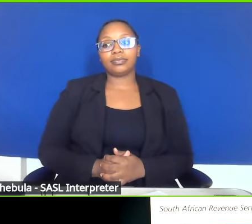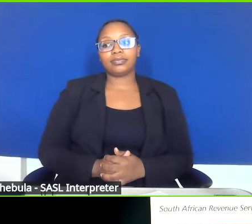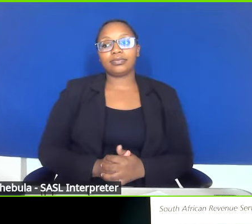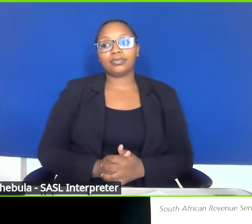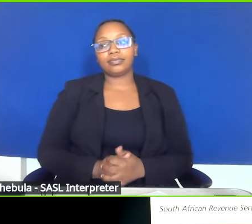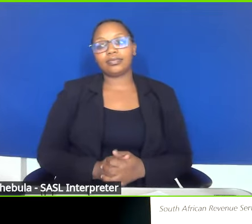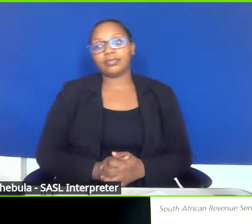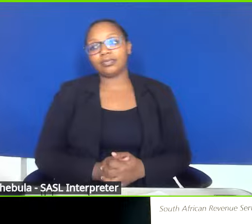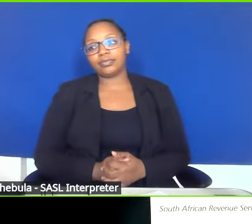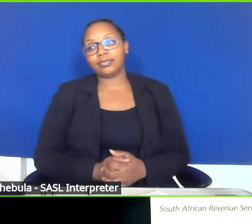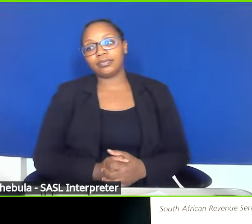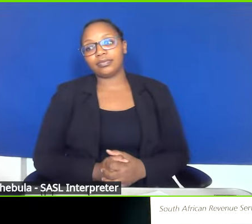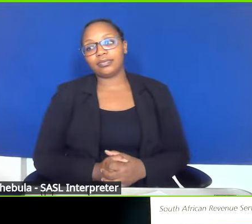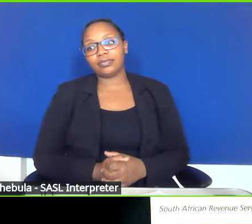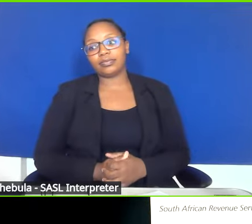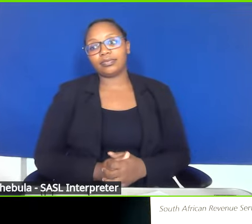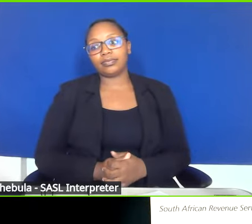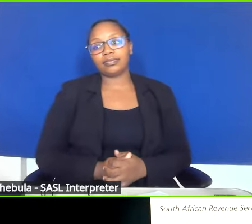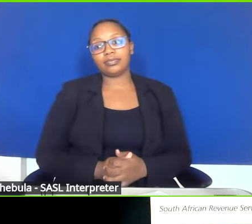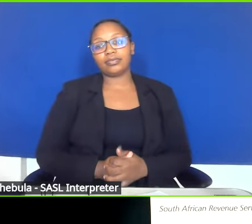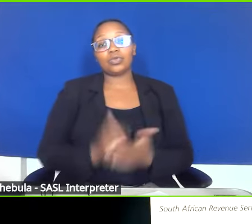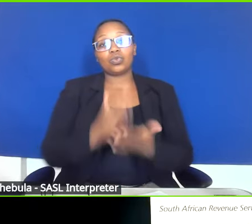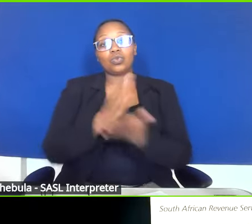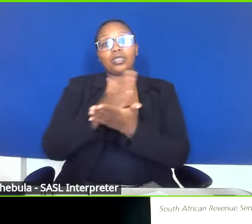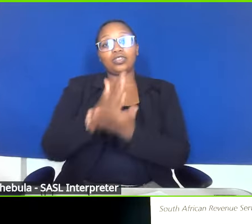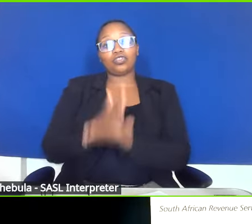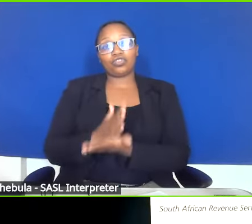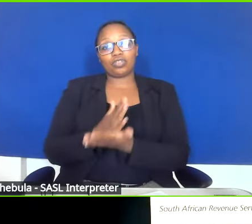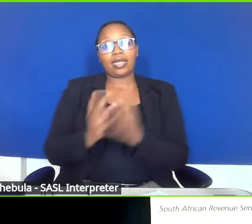Let me quickly share again.